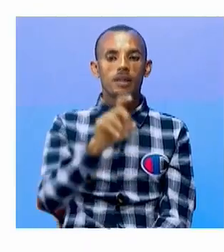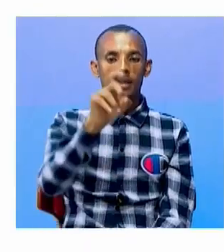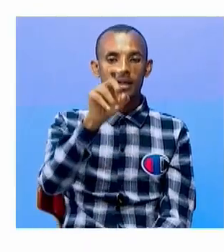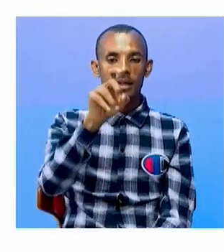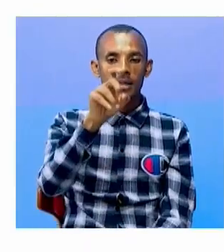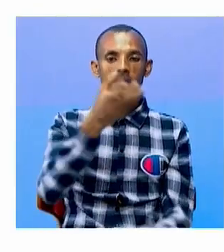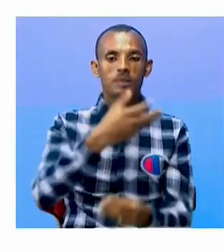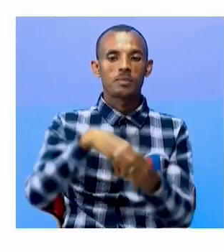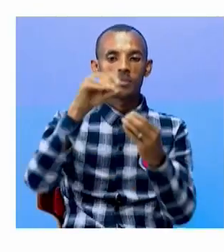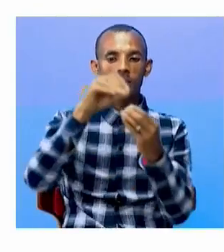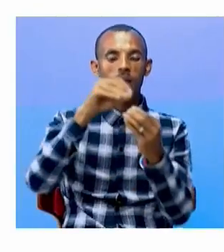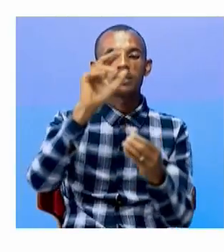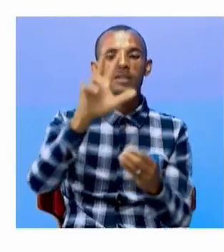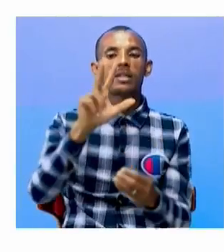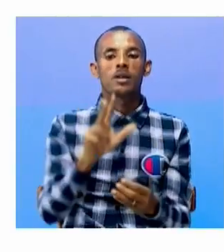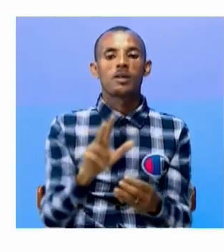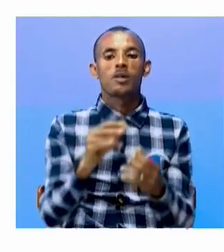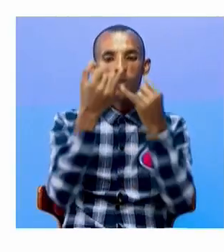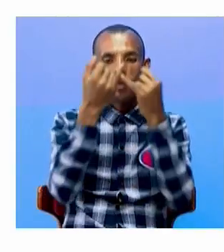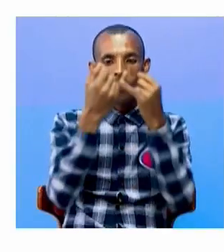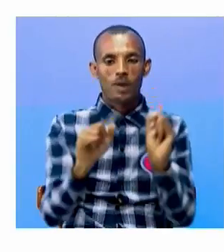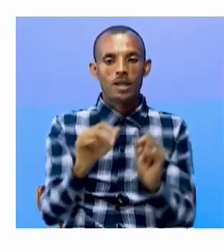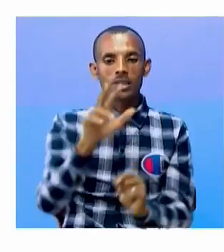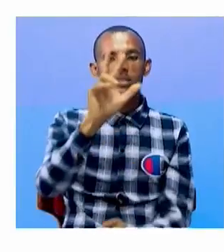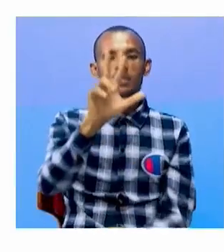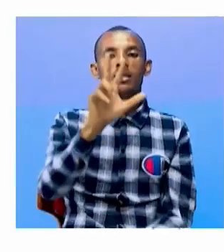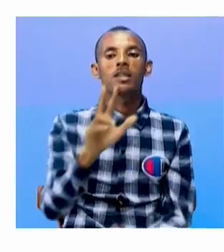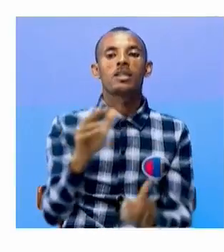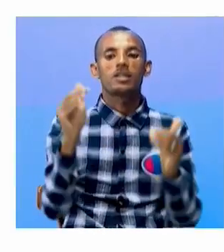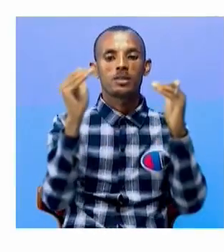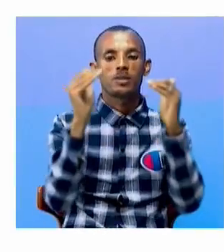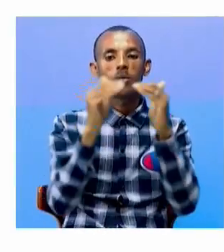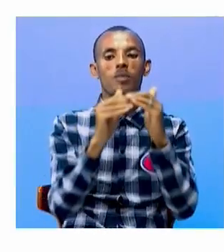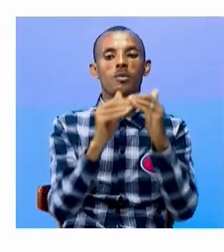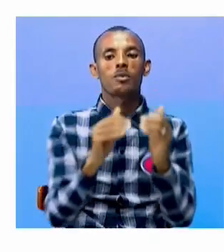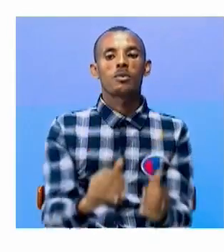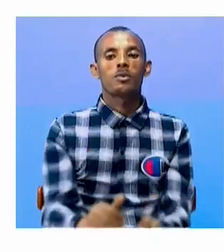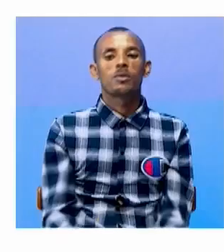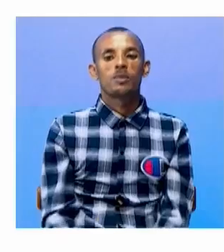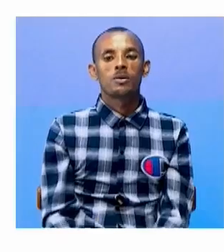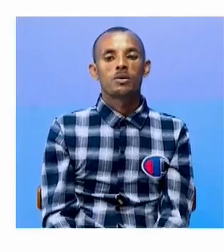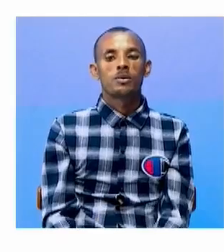x plus 3 over 3 is equal to